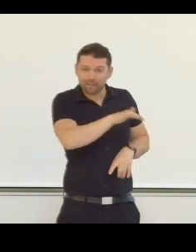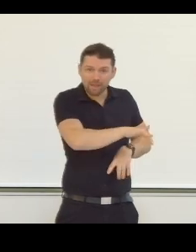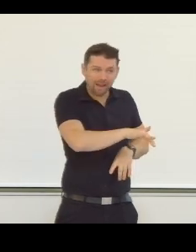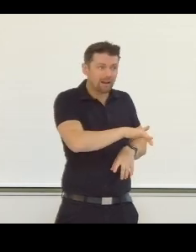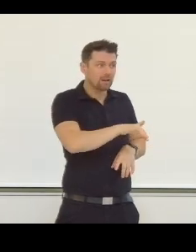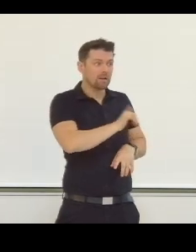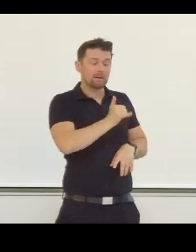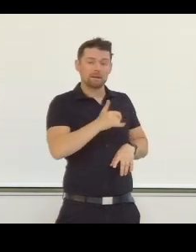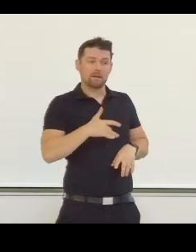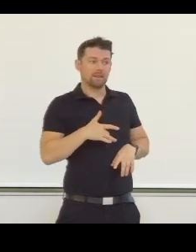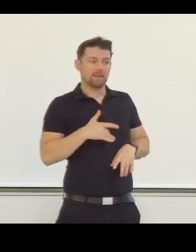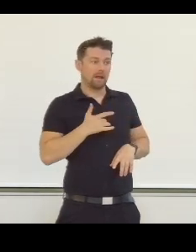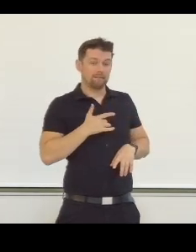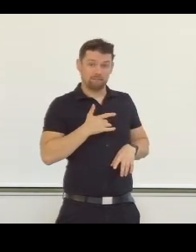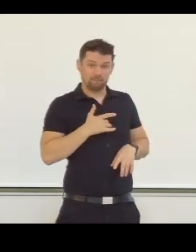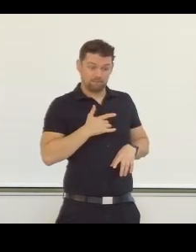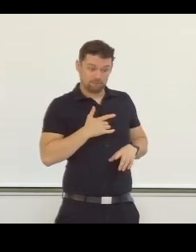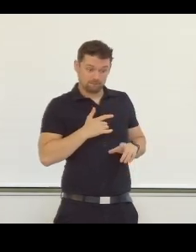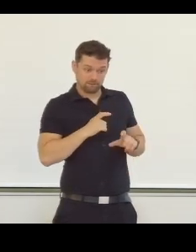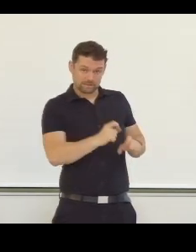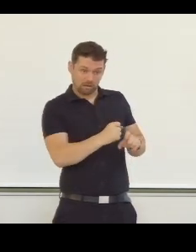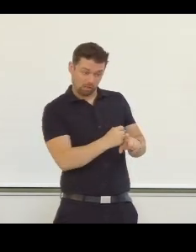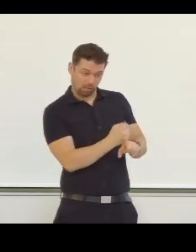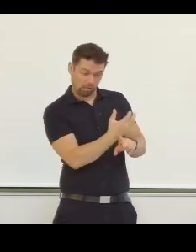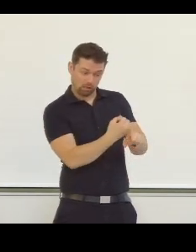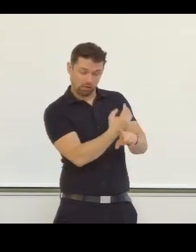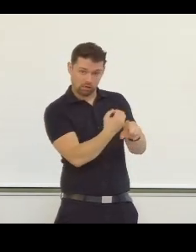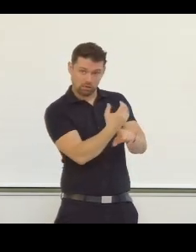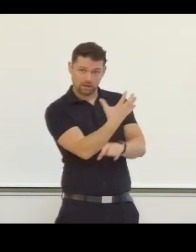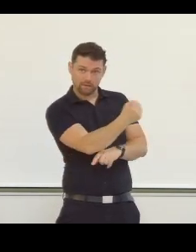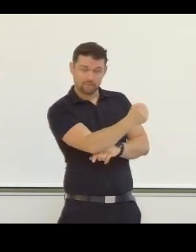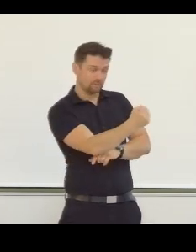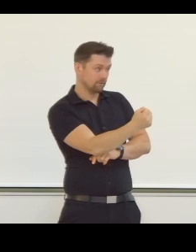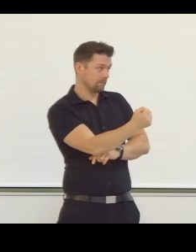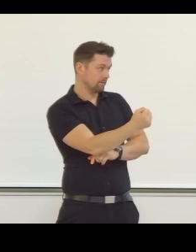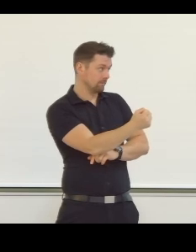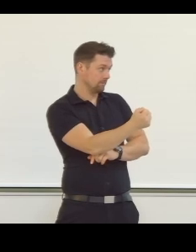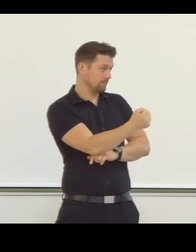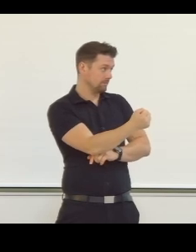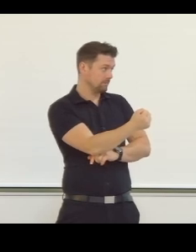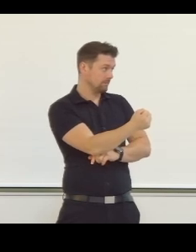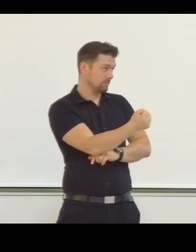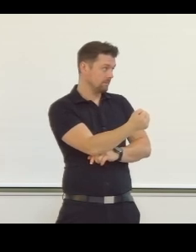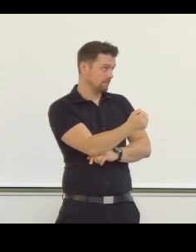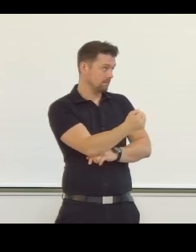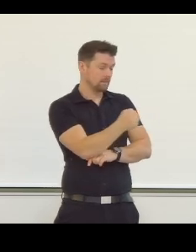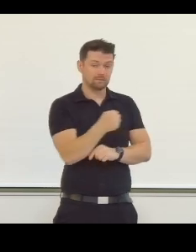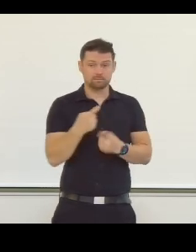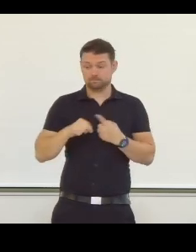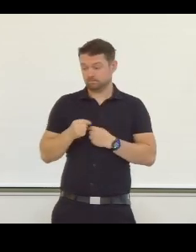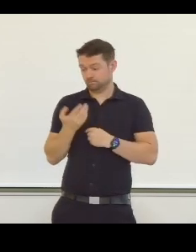are some life forms that are still alive. And the thing is, I mean, we've just had Corona.